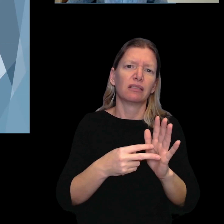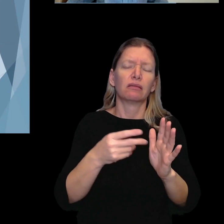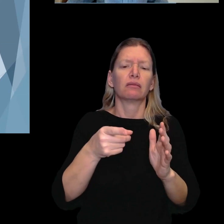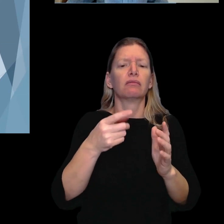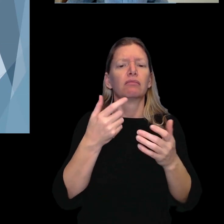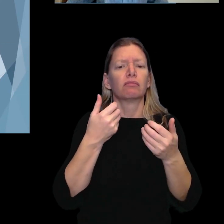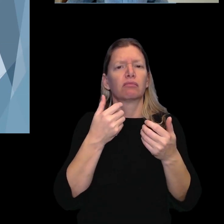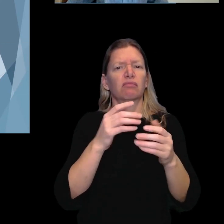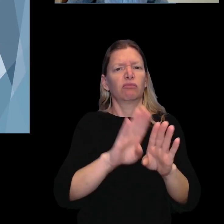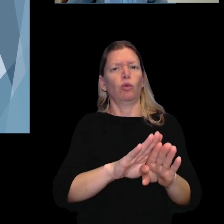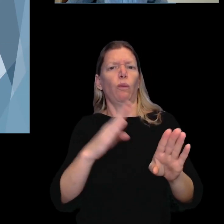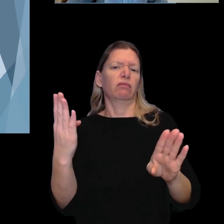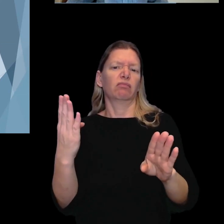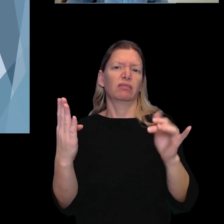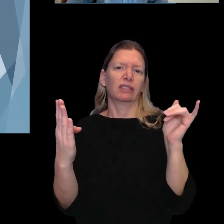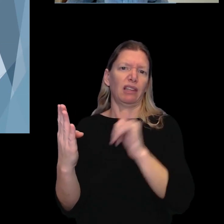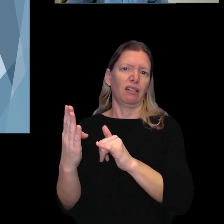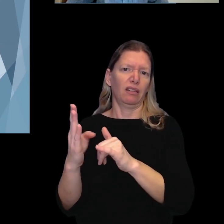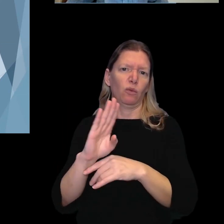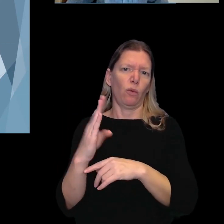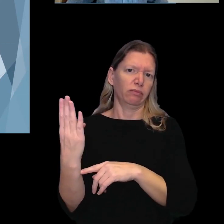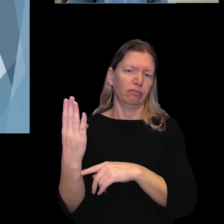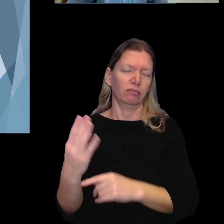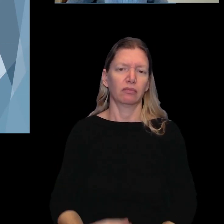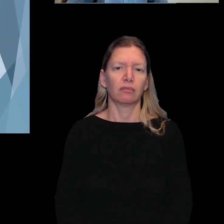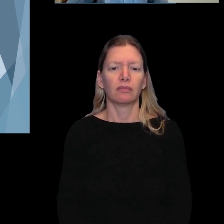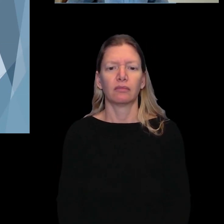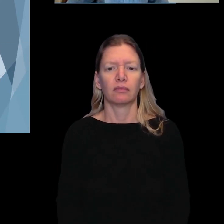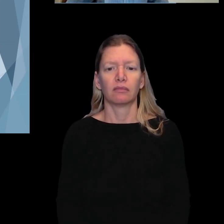consider asking that the door be propped open.